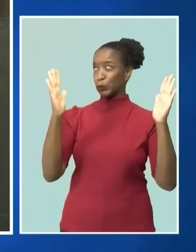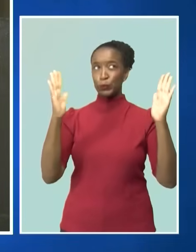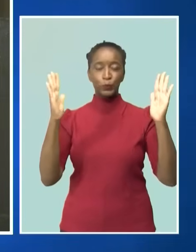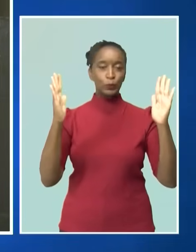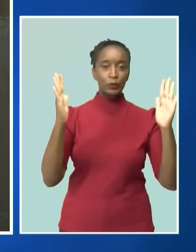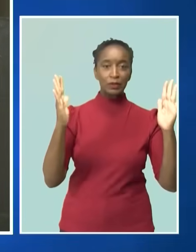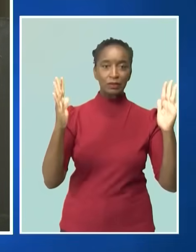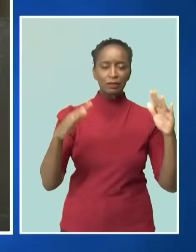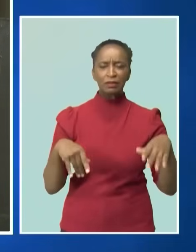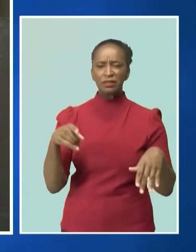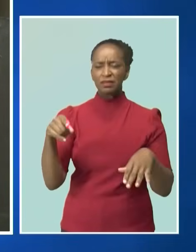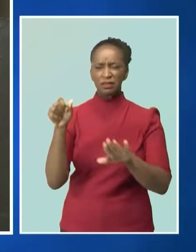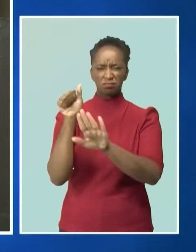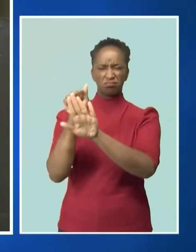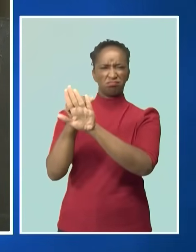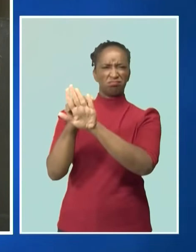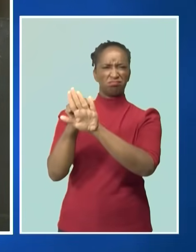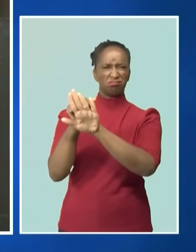then there was knocks at the door.